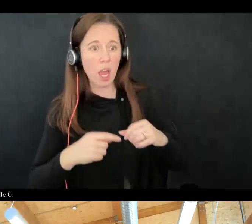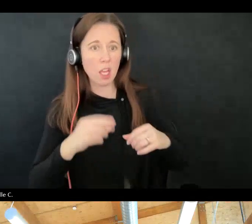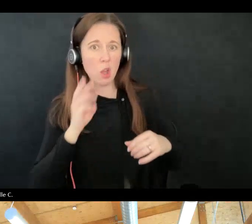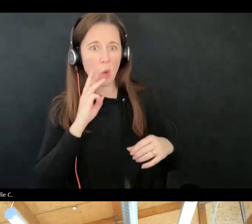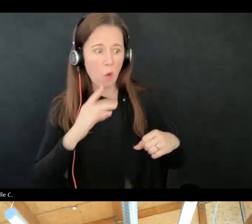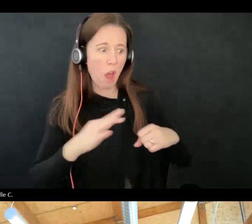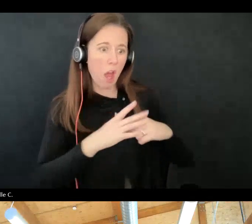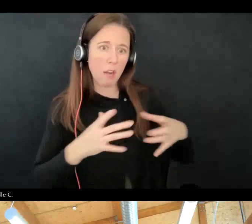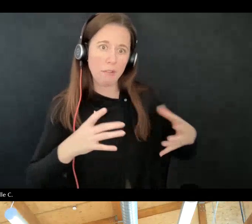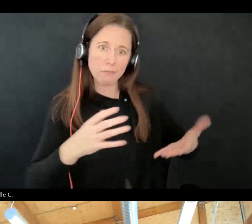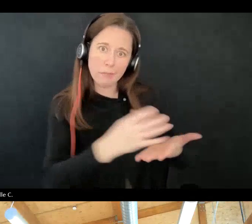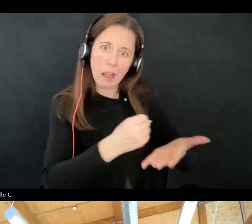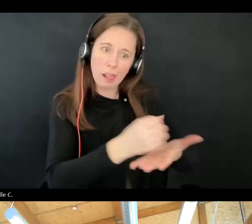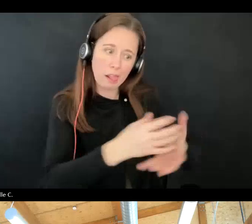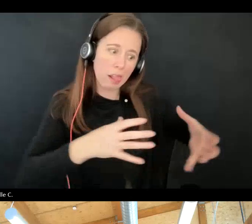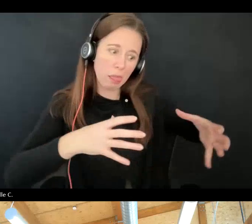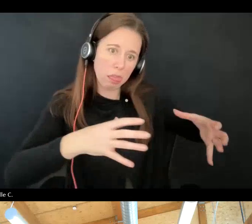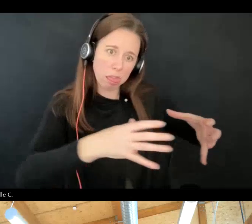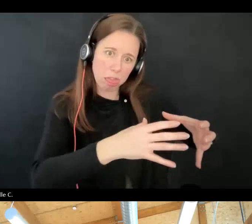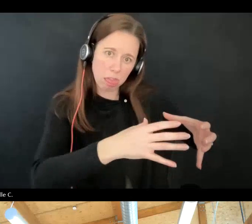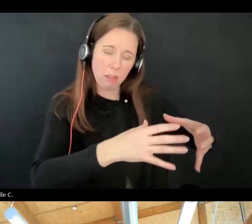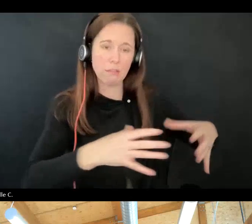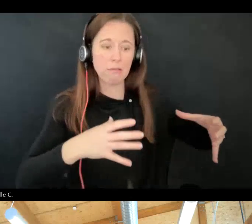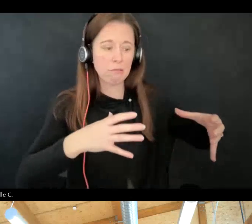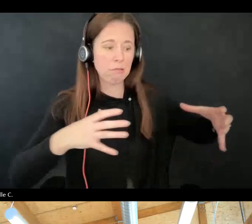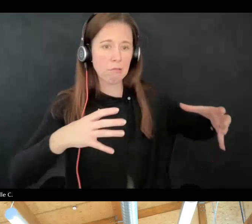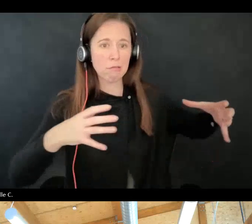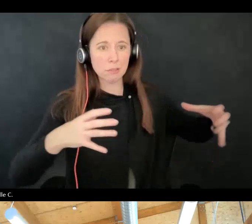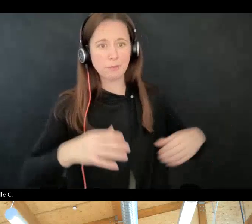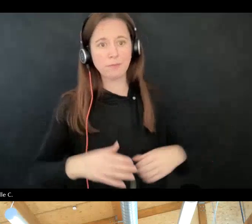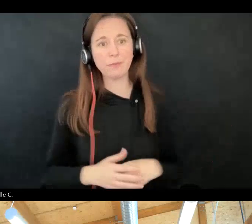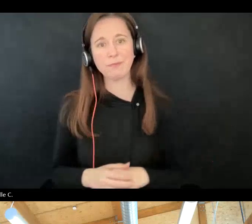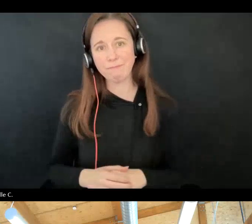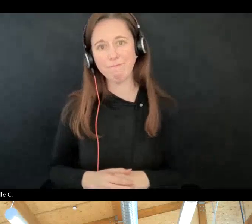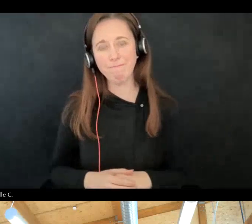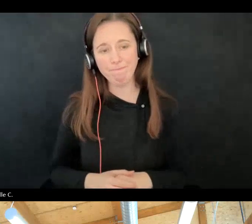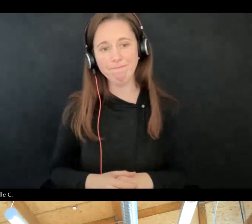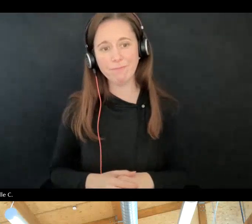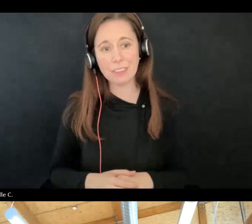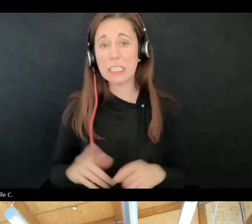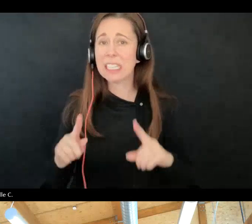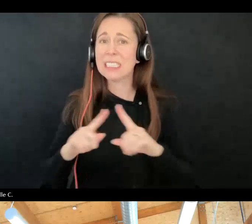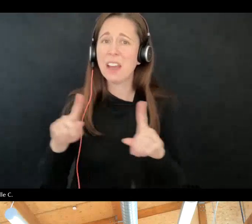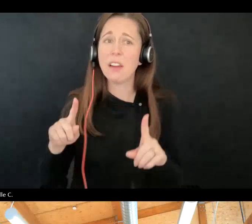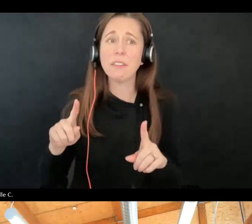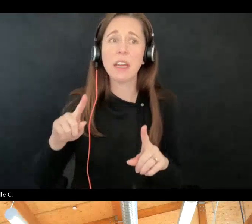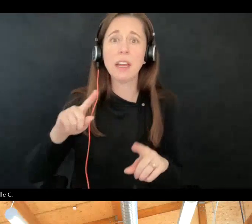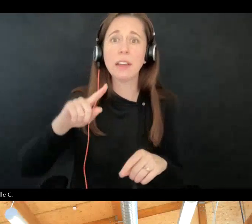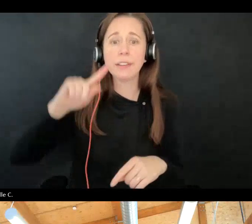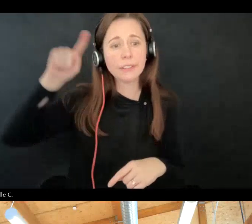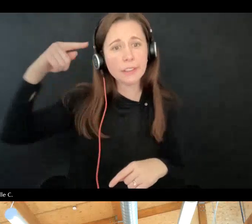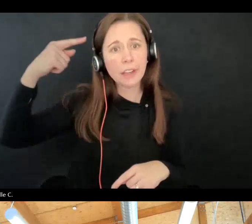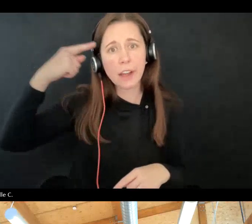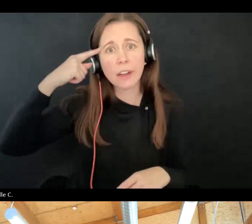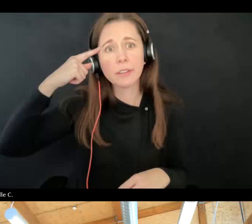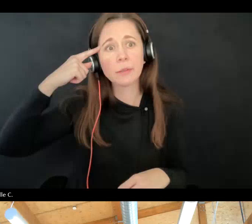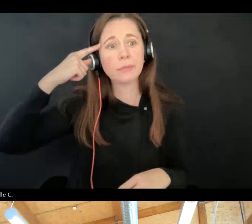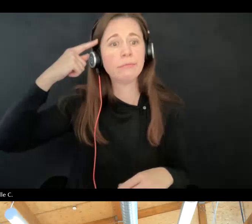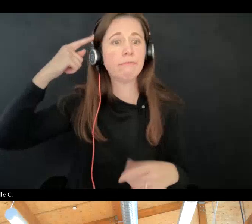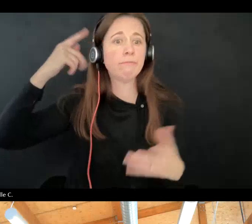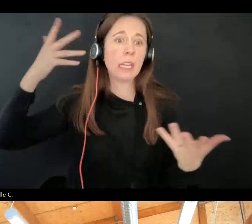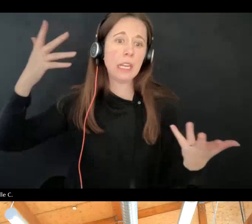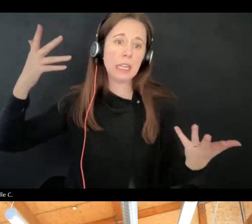However, many states, cities, and federal politicians have